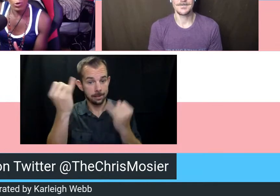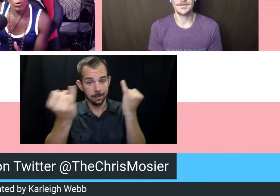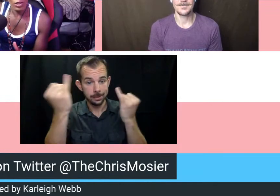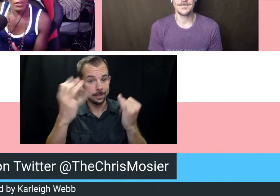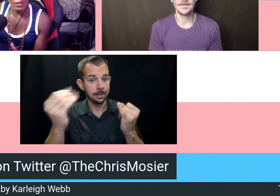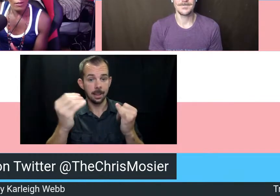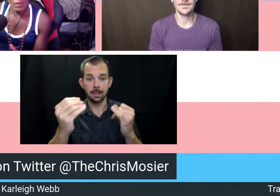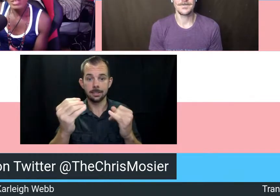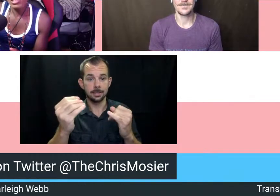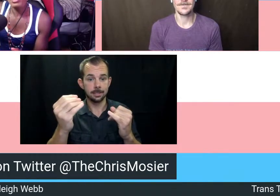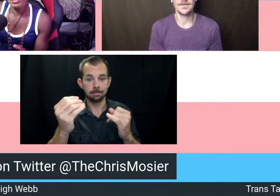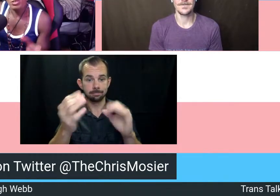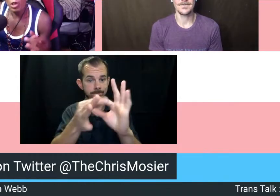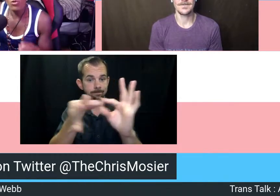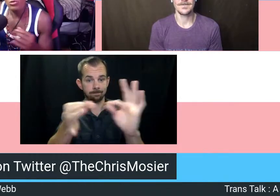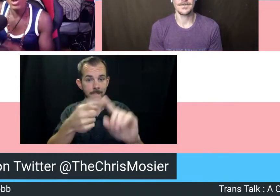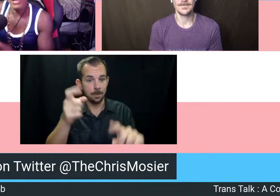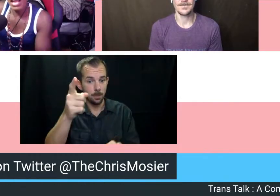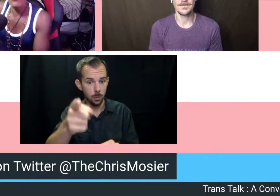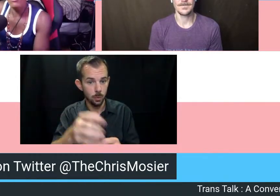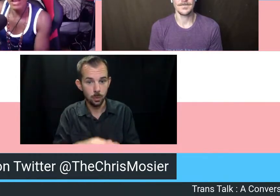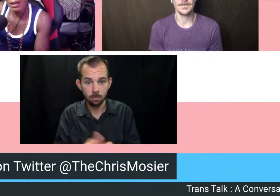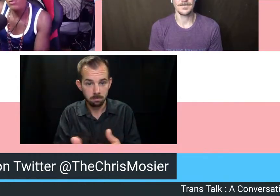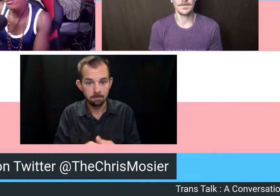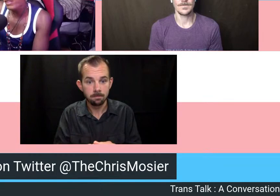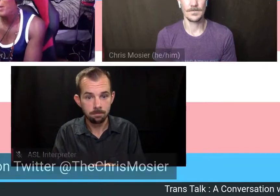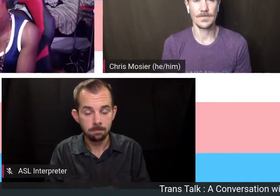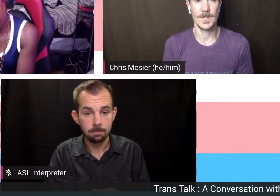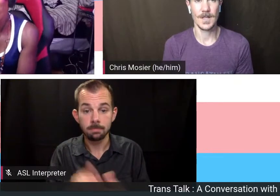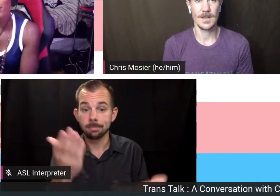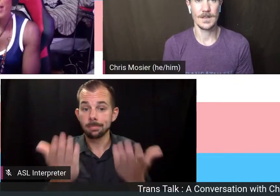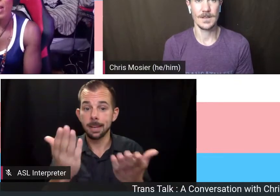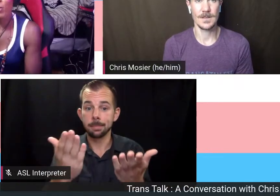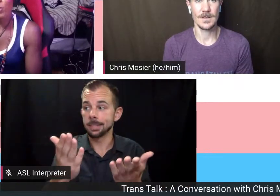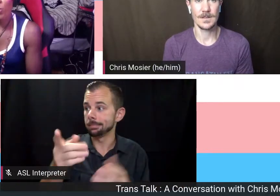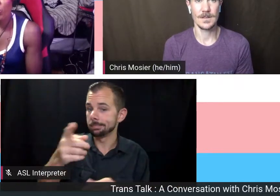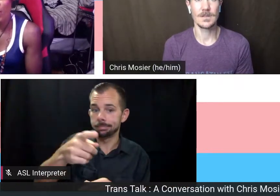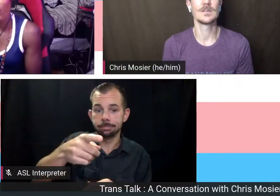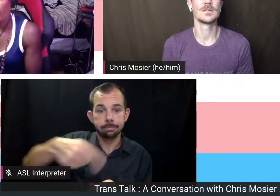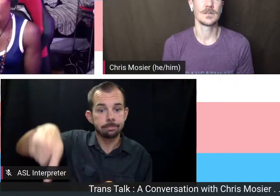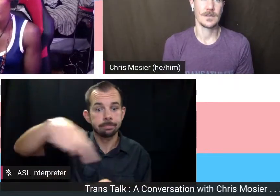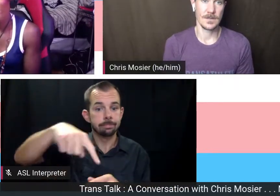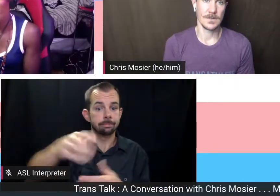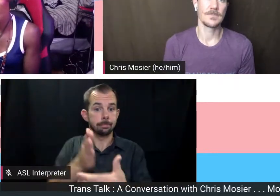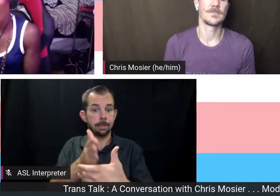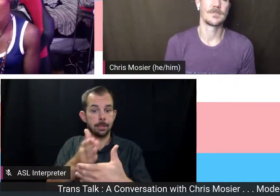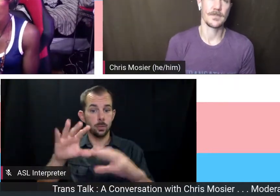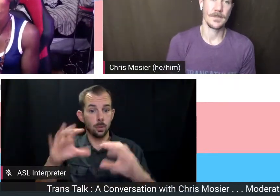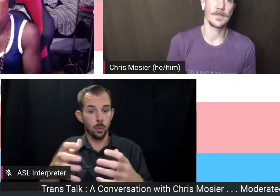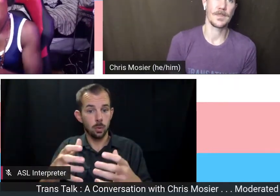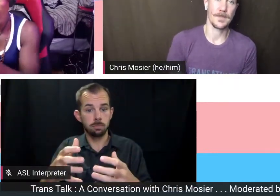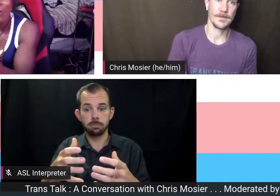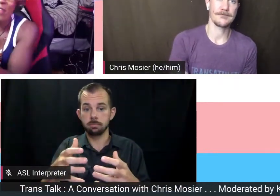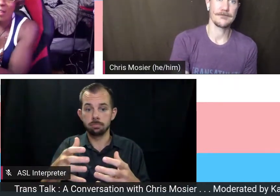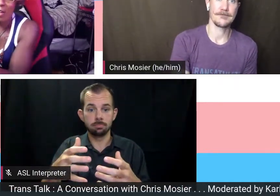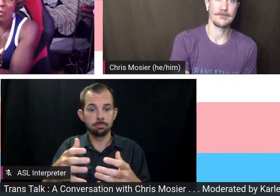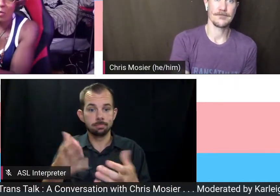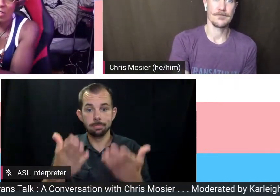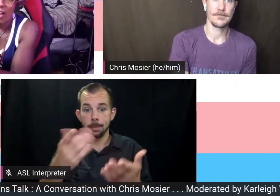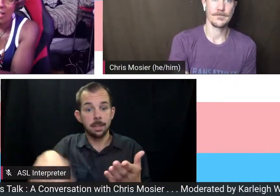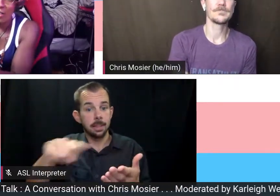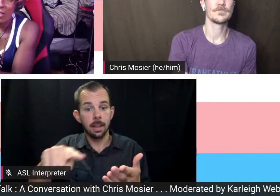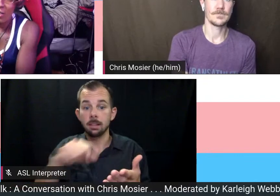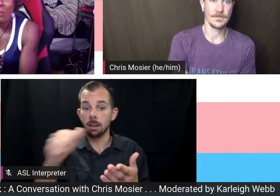people who may just don't know, have like bad terminology, but really are not on that